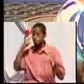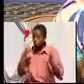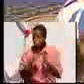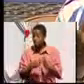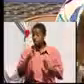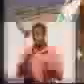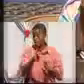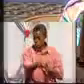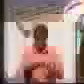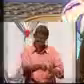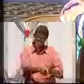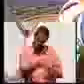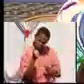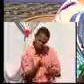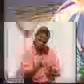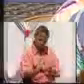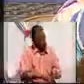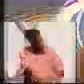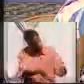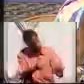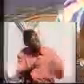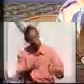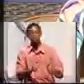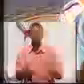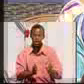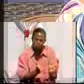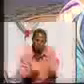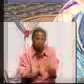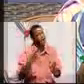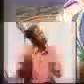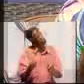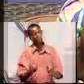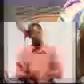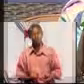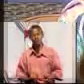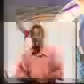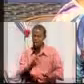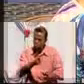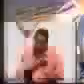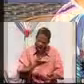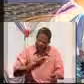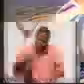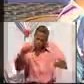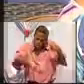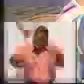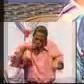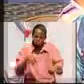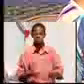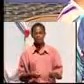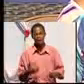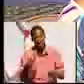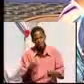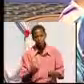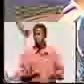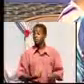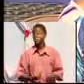school, your value in the society. You have to contribute your quota in the nation development. That's a very